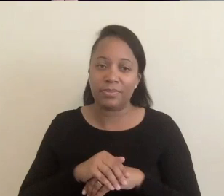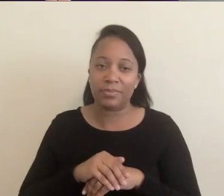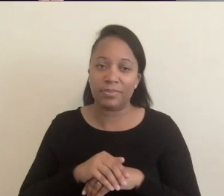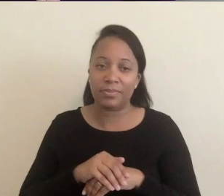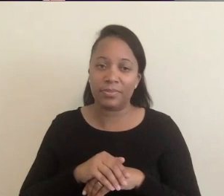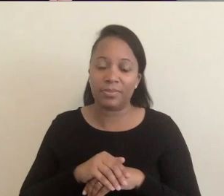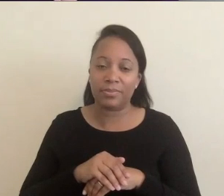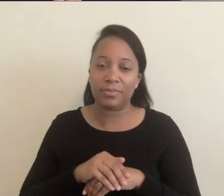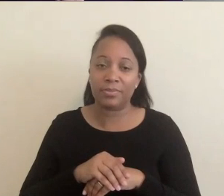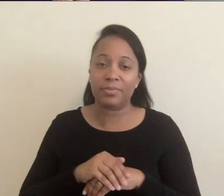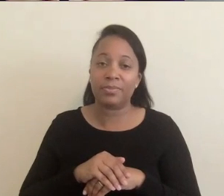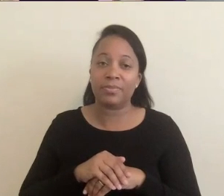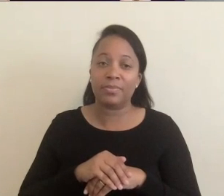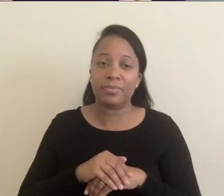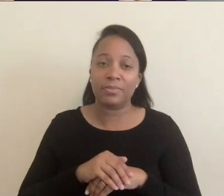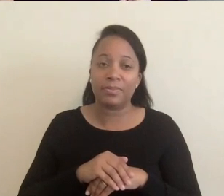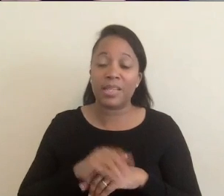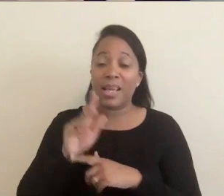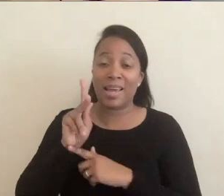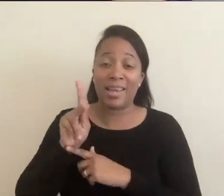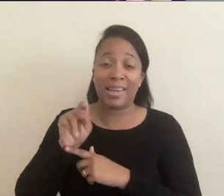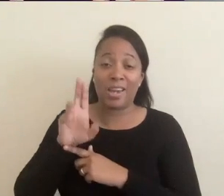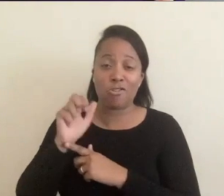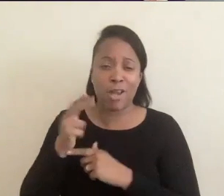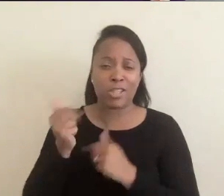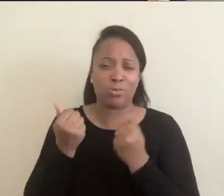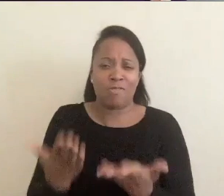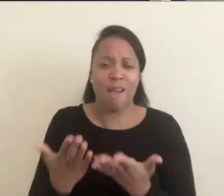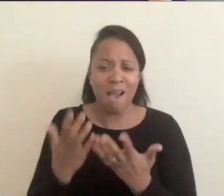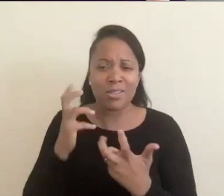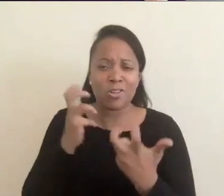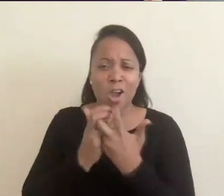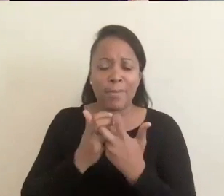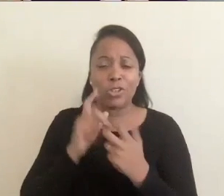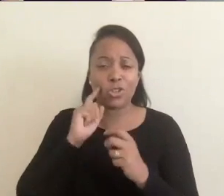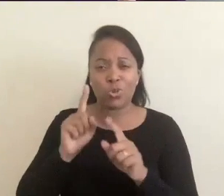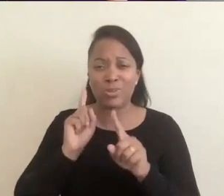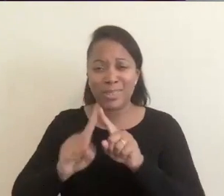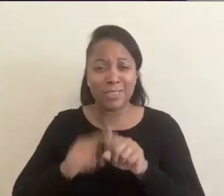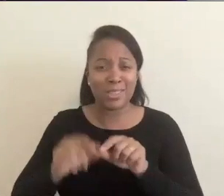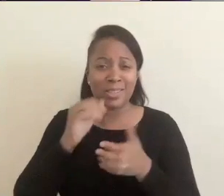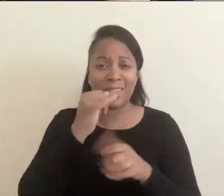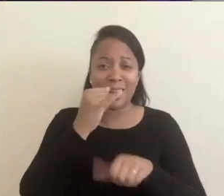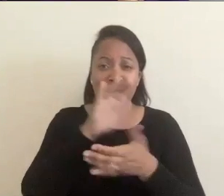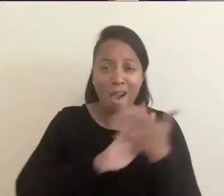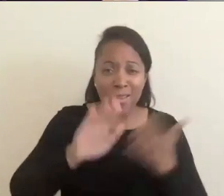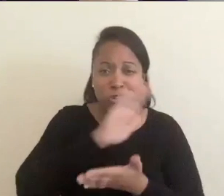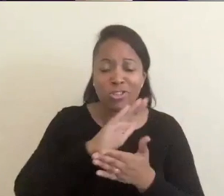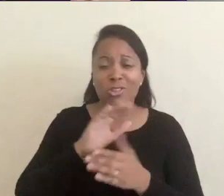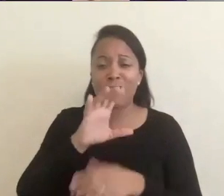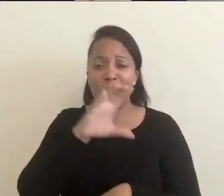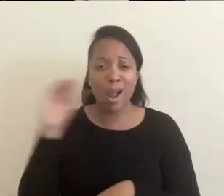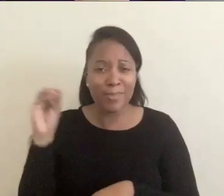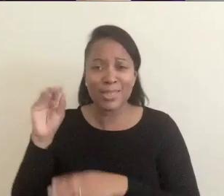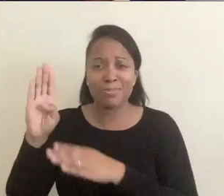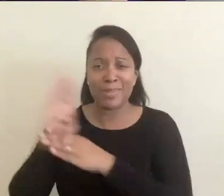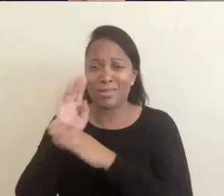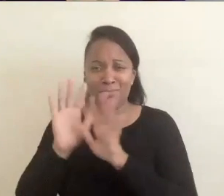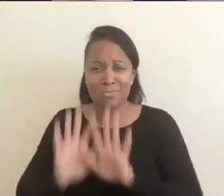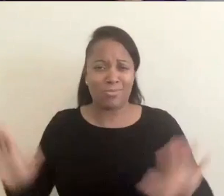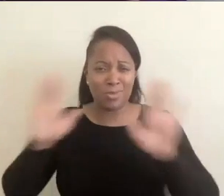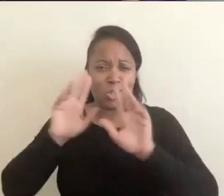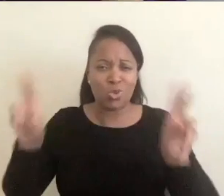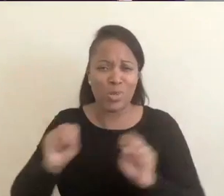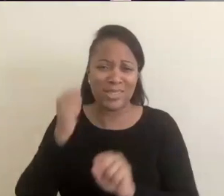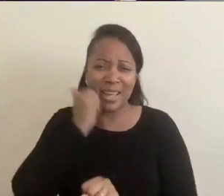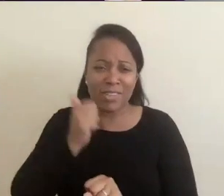to universities throughout the country every day, and we have for decades. So remember, when it comes to ADA compliance